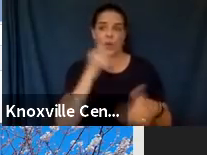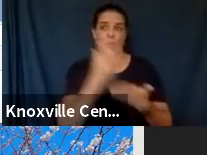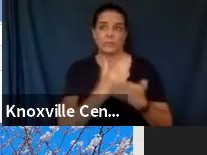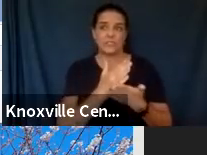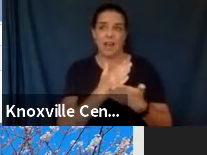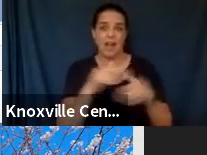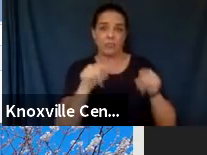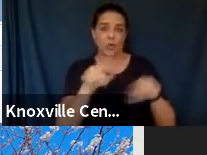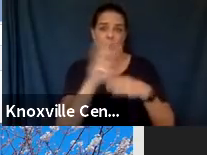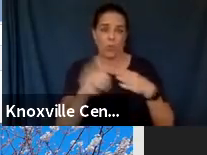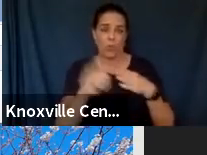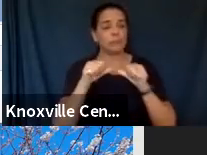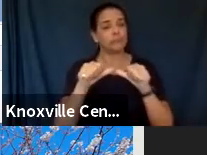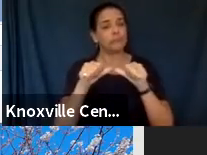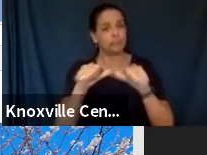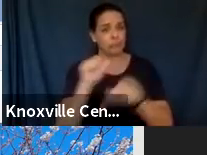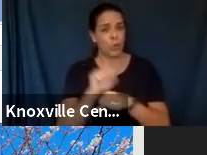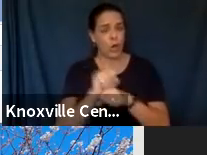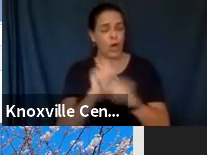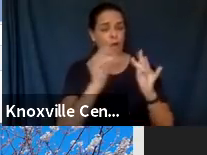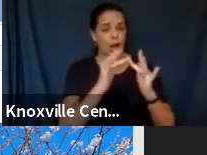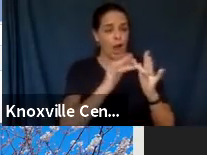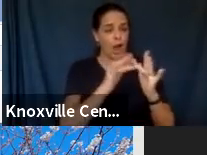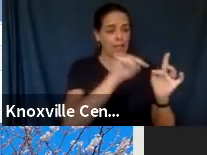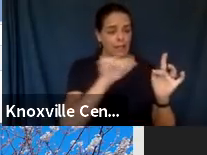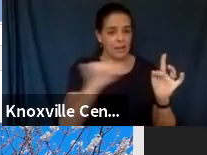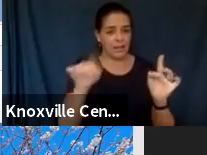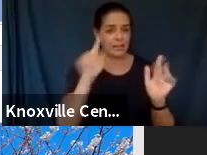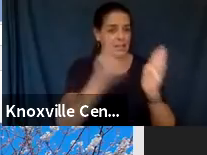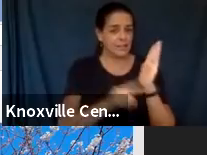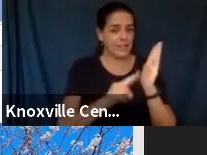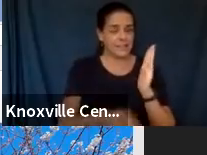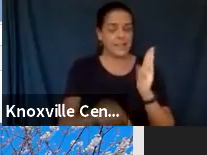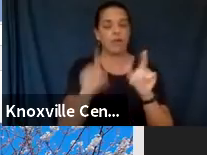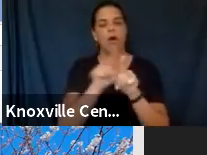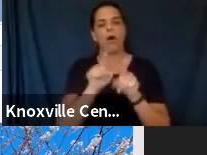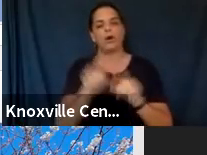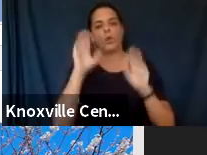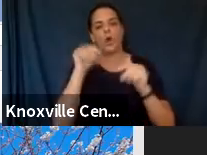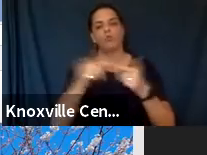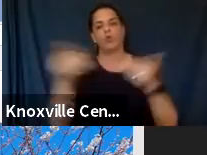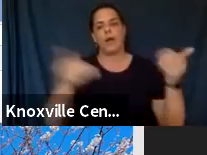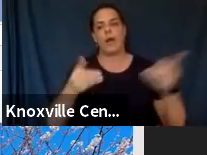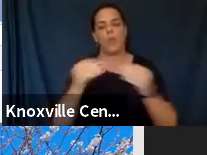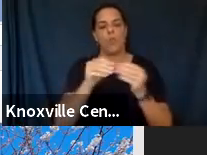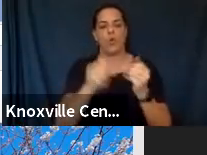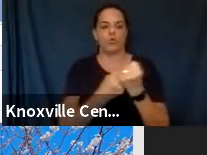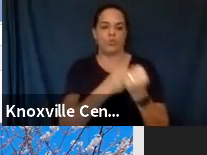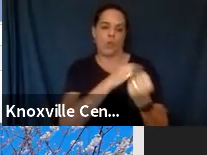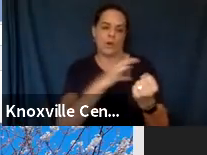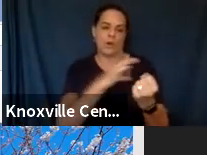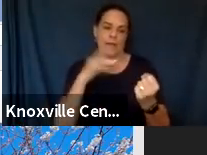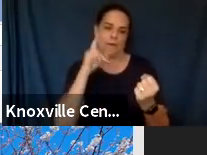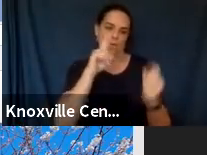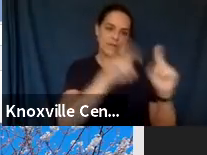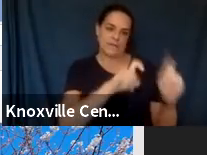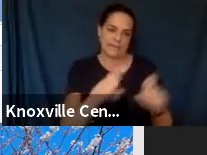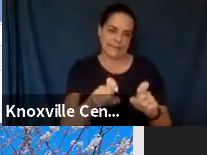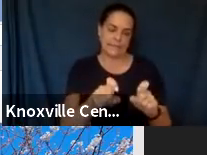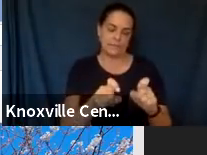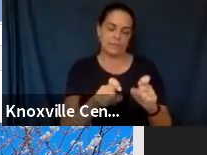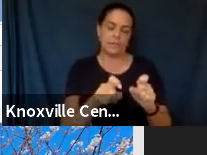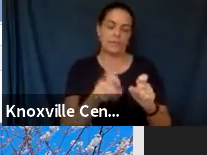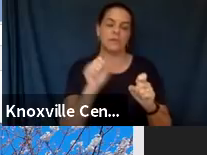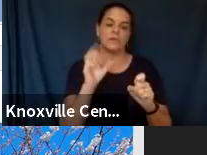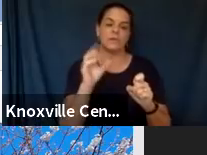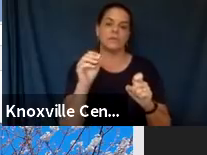weekend. In addition to that, we hope to be able to also hire some more support staff for testing so that we